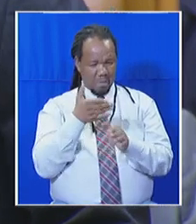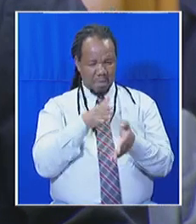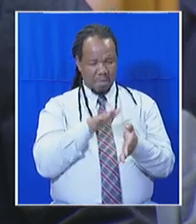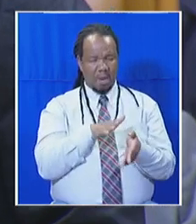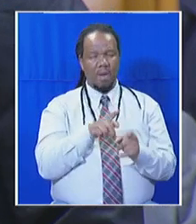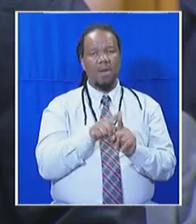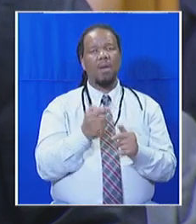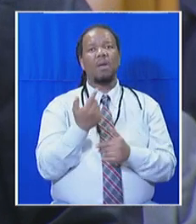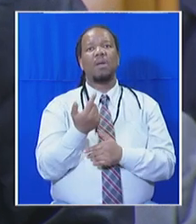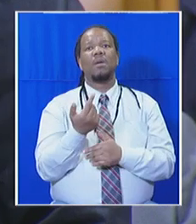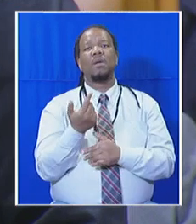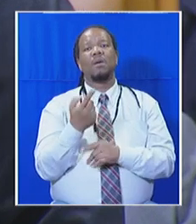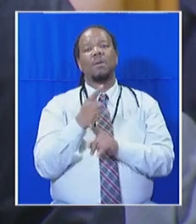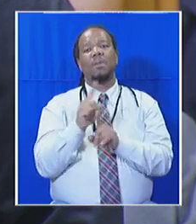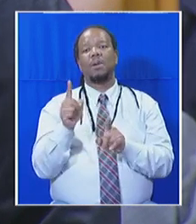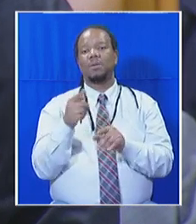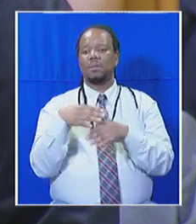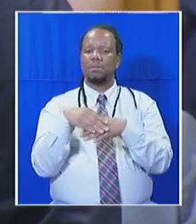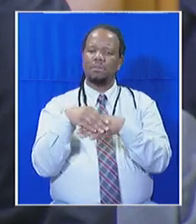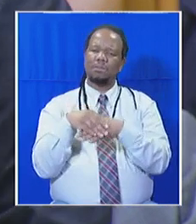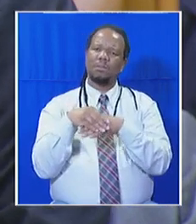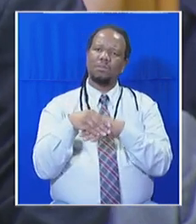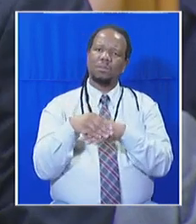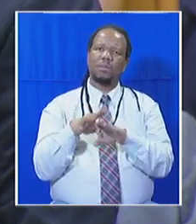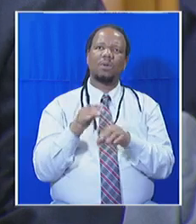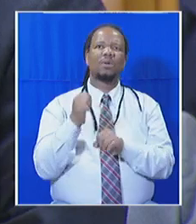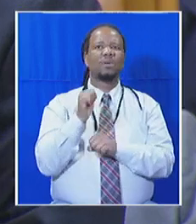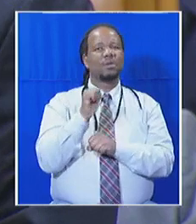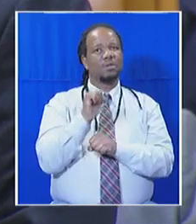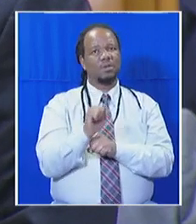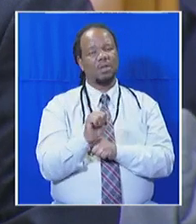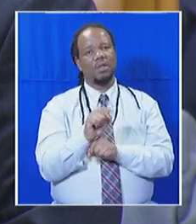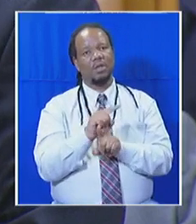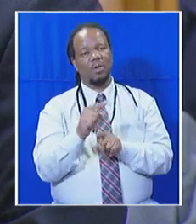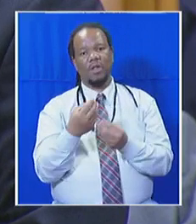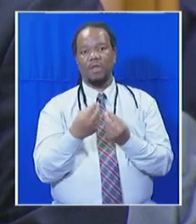the emphasis we're making is that it is a two-way street.